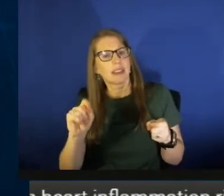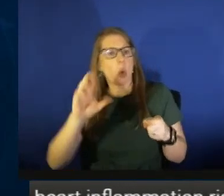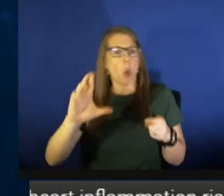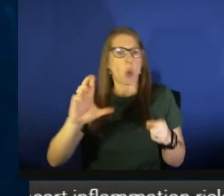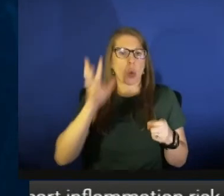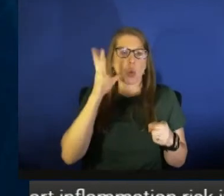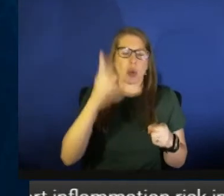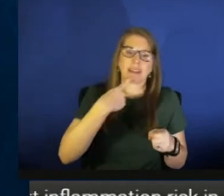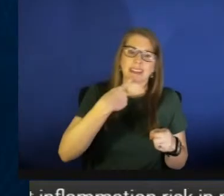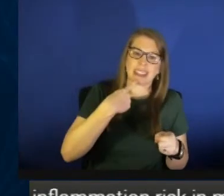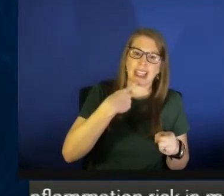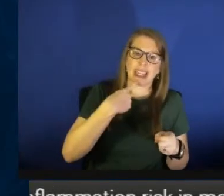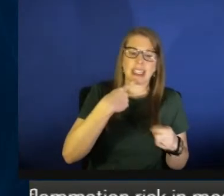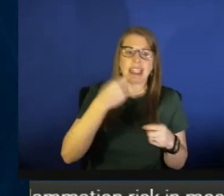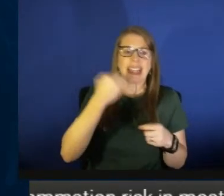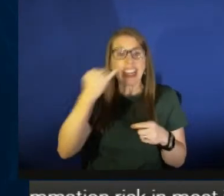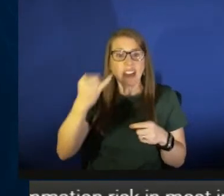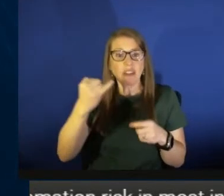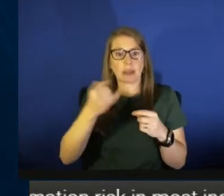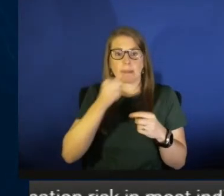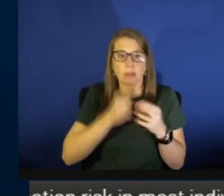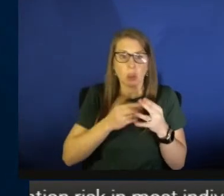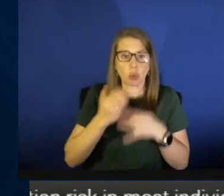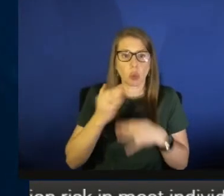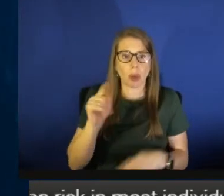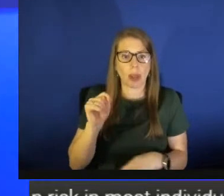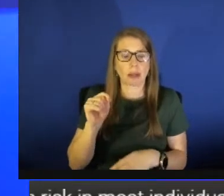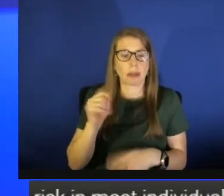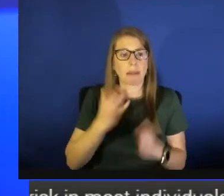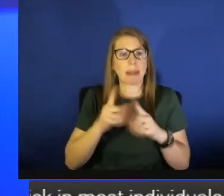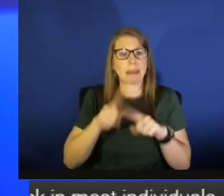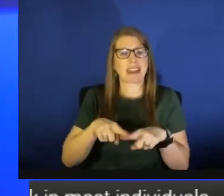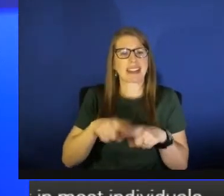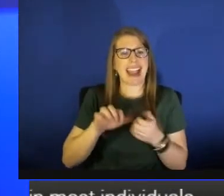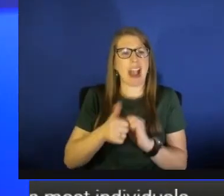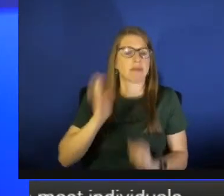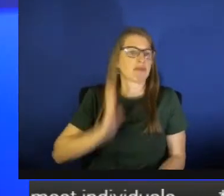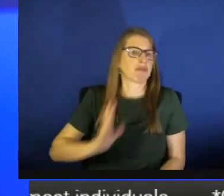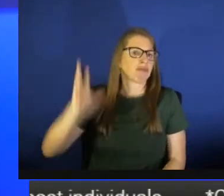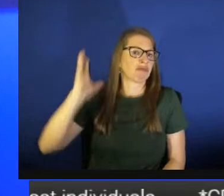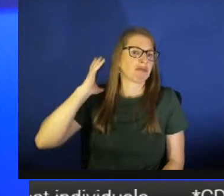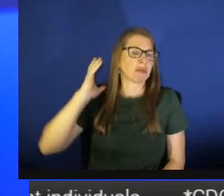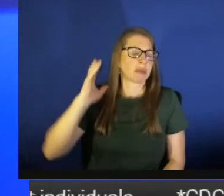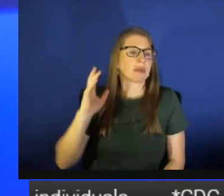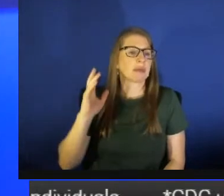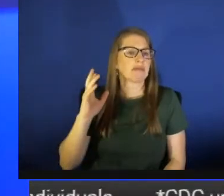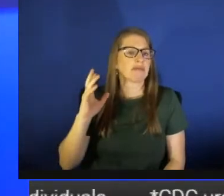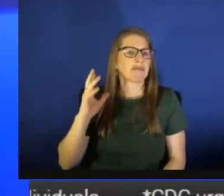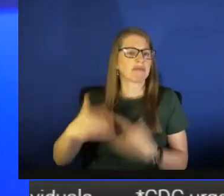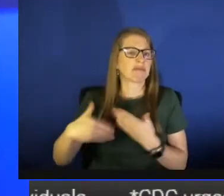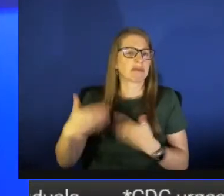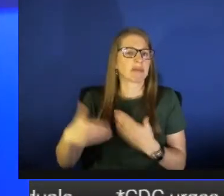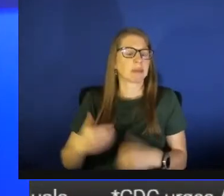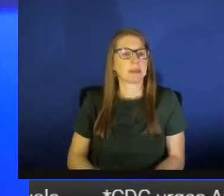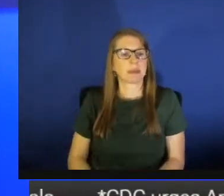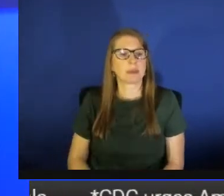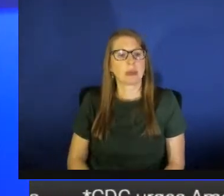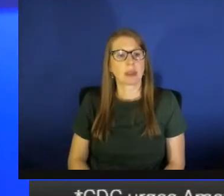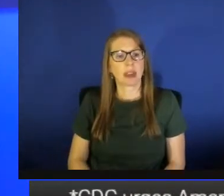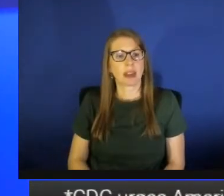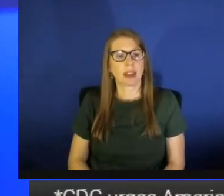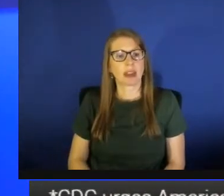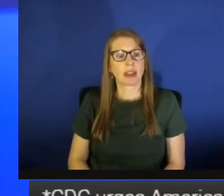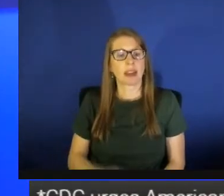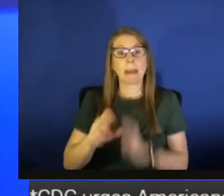they have gone through this based on maybe the way things used to be? I was thinking about this concept as we were talking about this, and I think it's the media, I